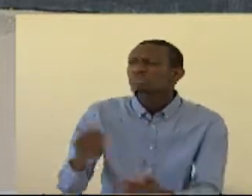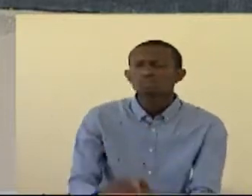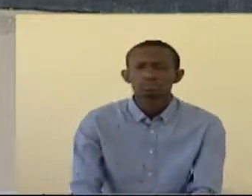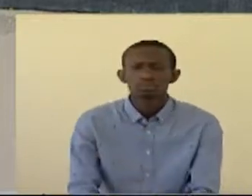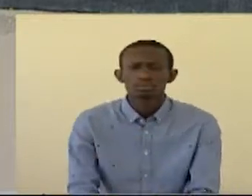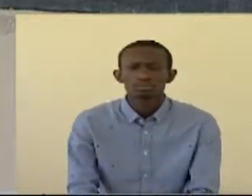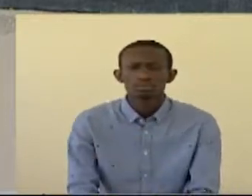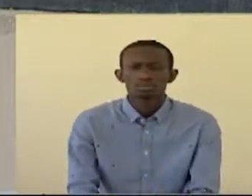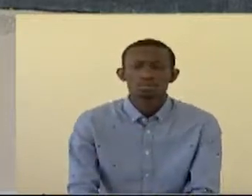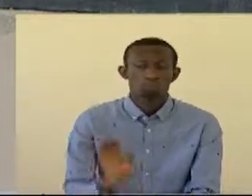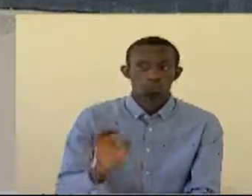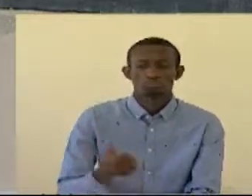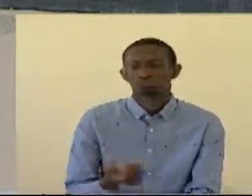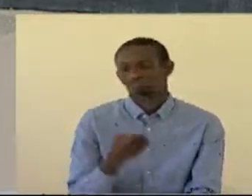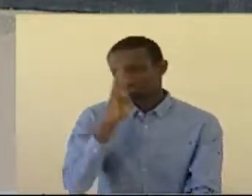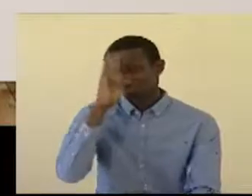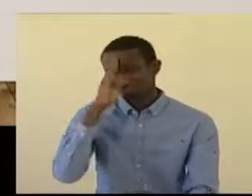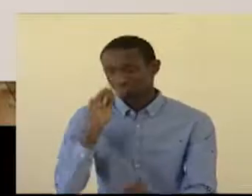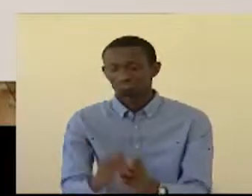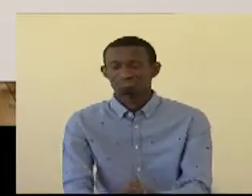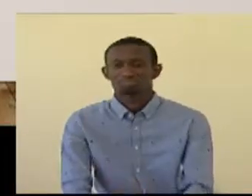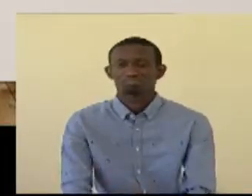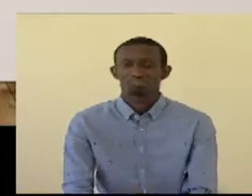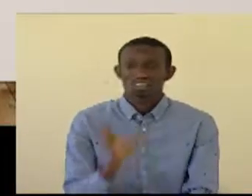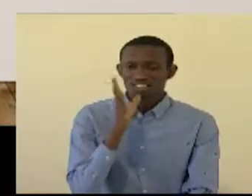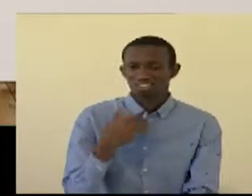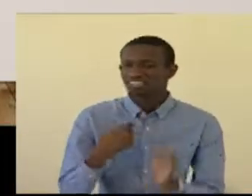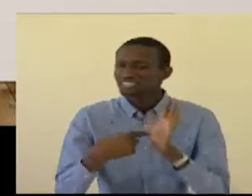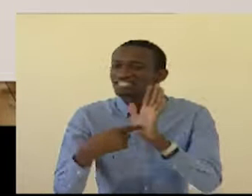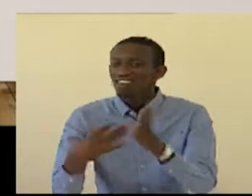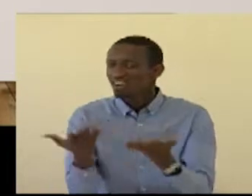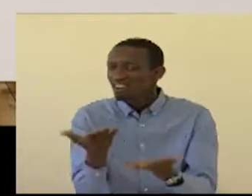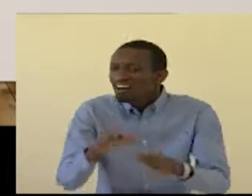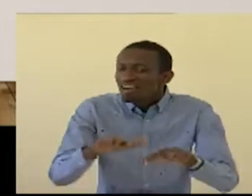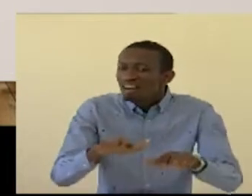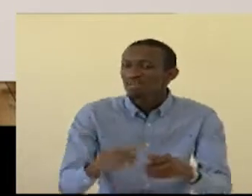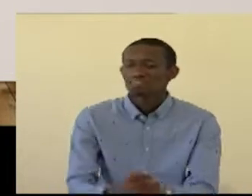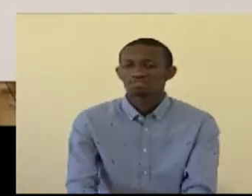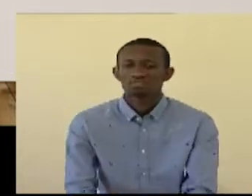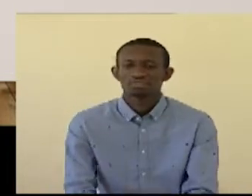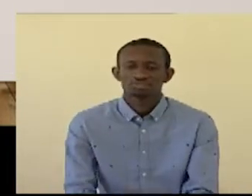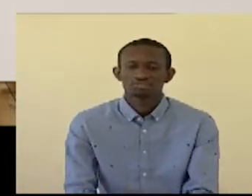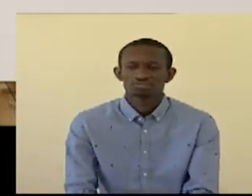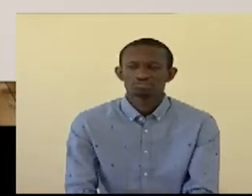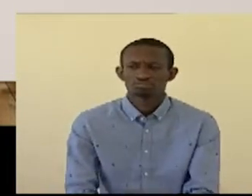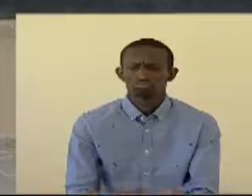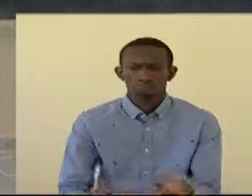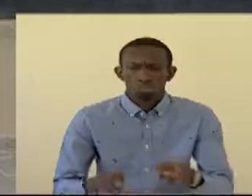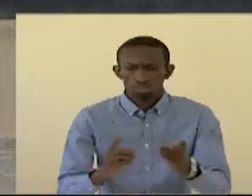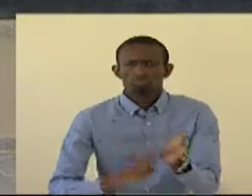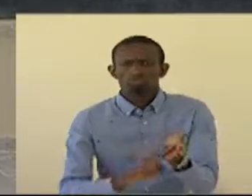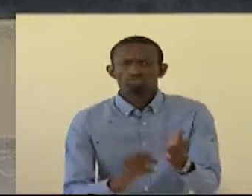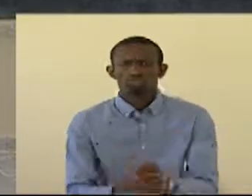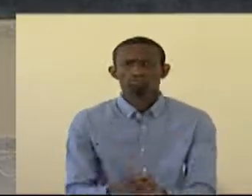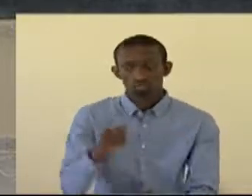Or maybe let me show you the reagents we were going to use. We know